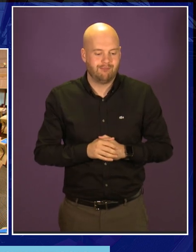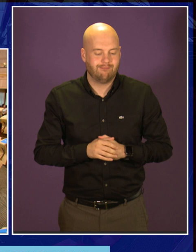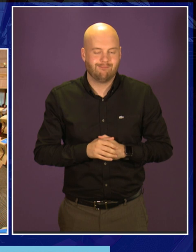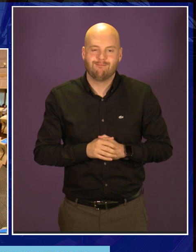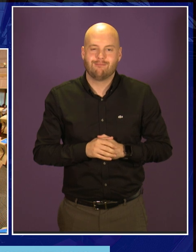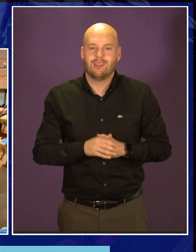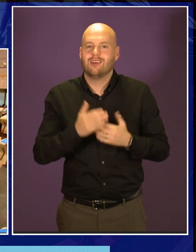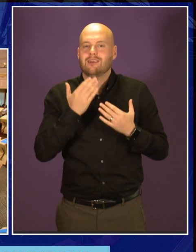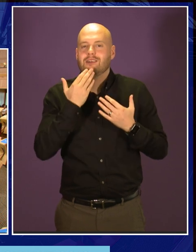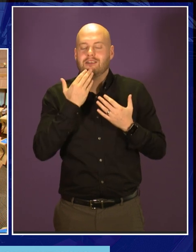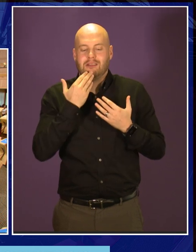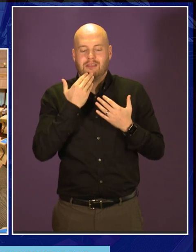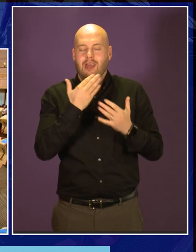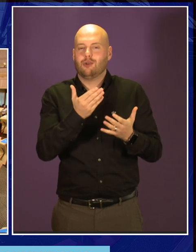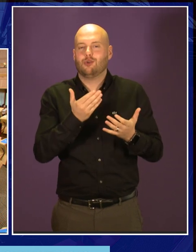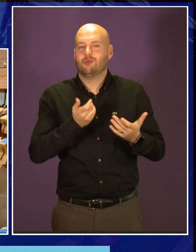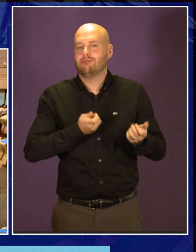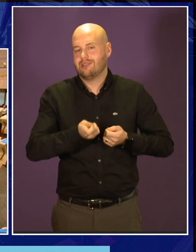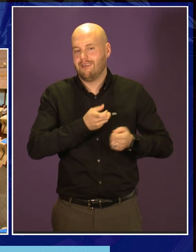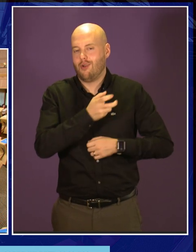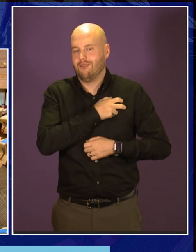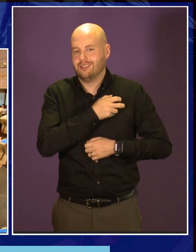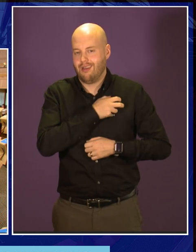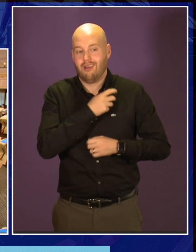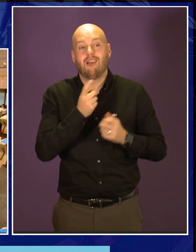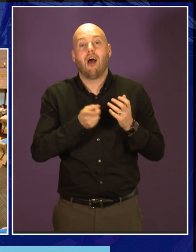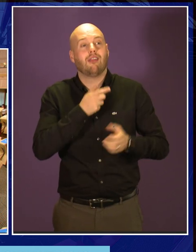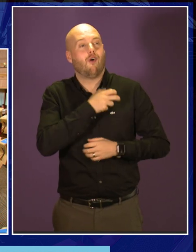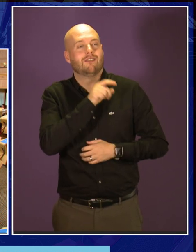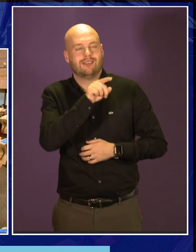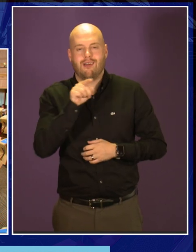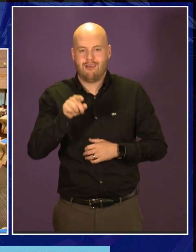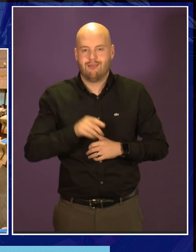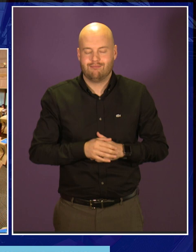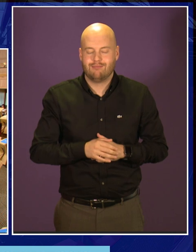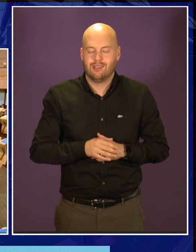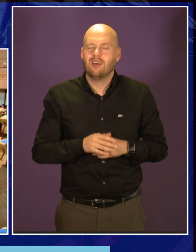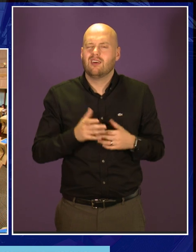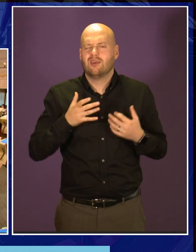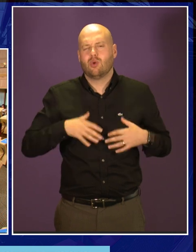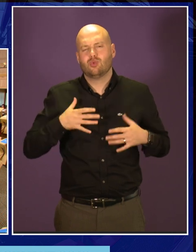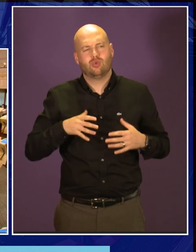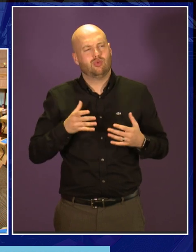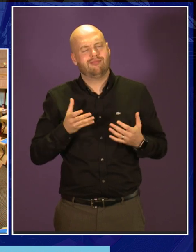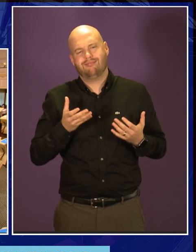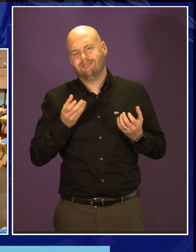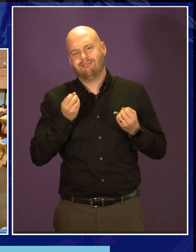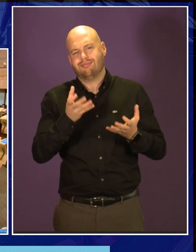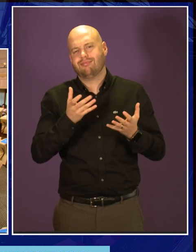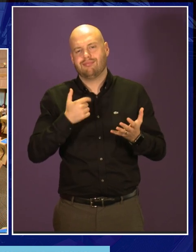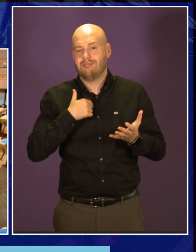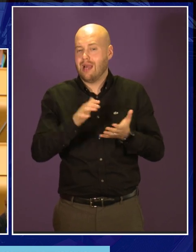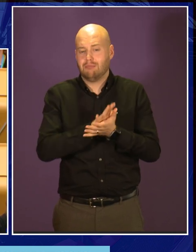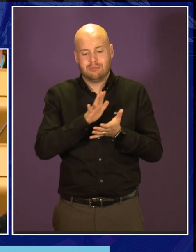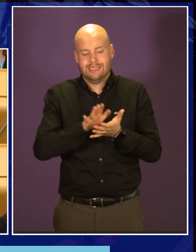Mr. Presiding Officer, and of course officials around you there. Let me take this opportunity once again, says I am happy to be